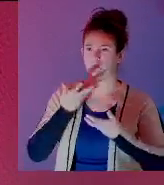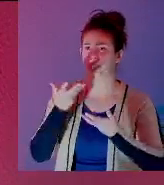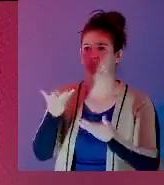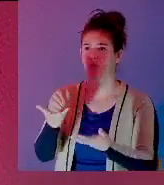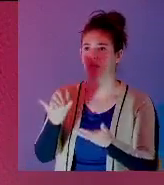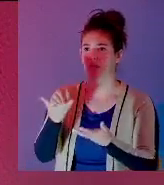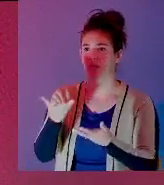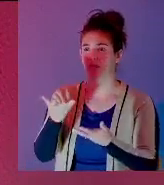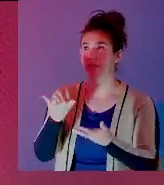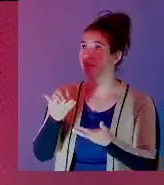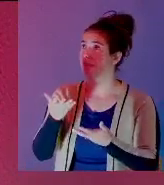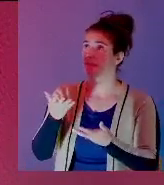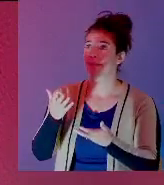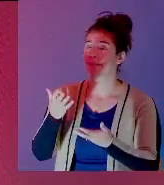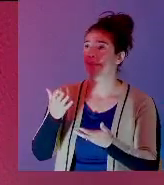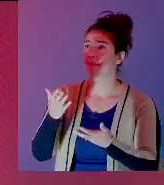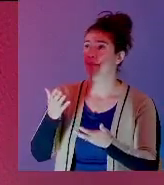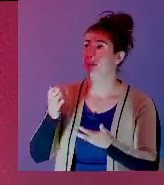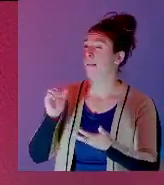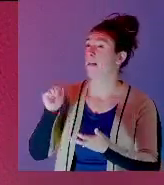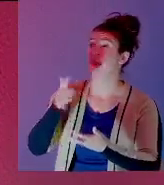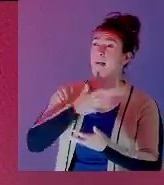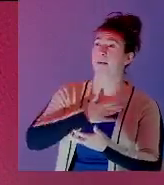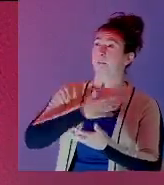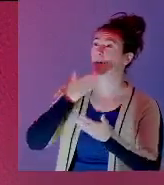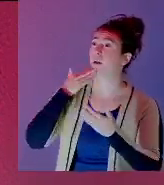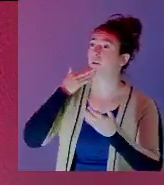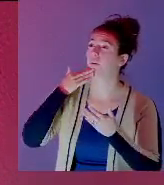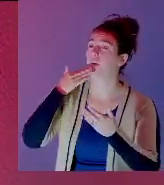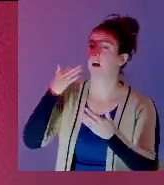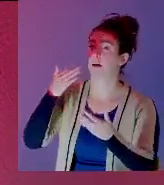express all my